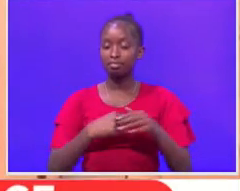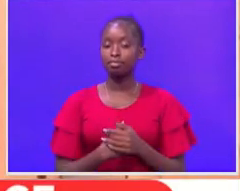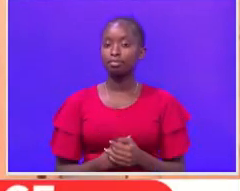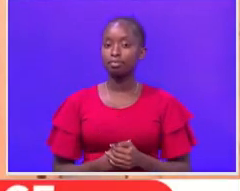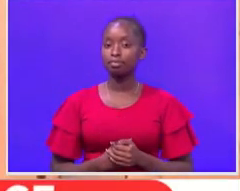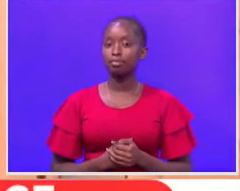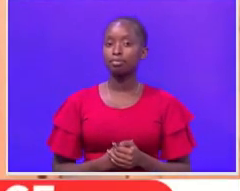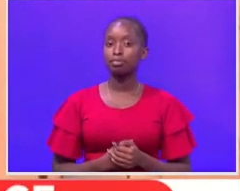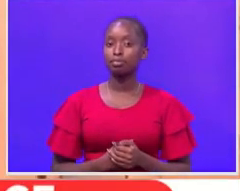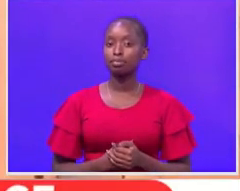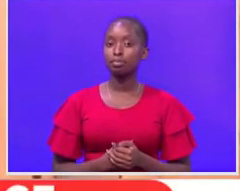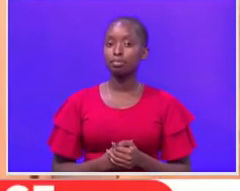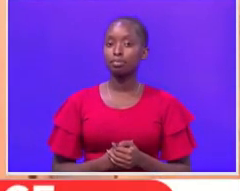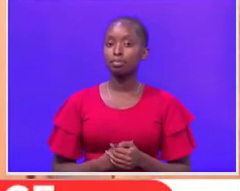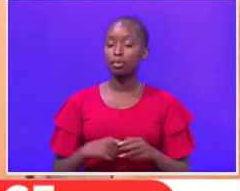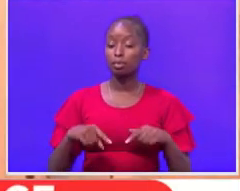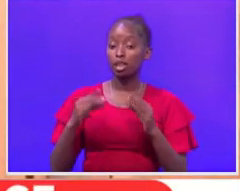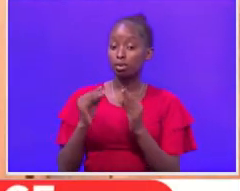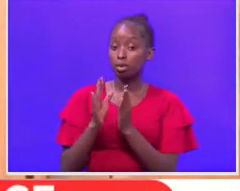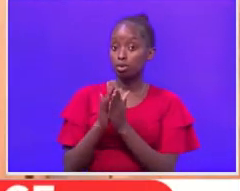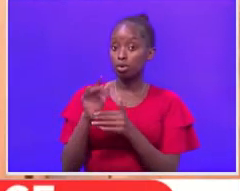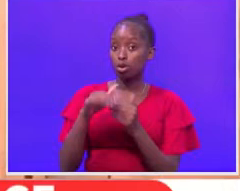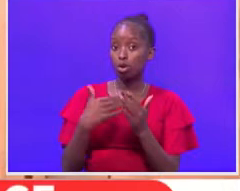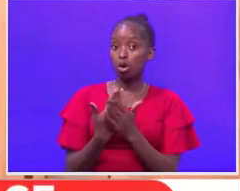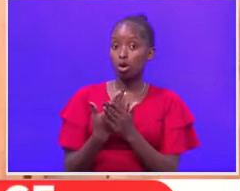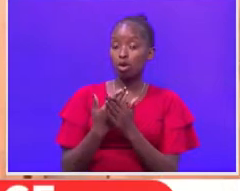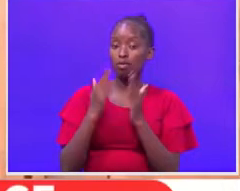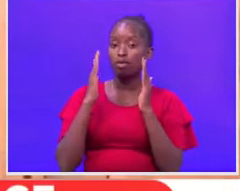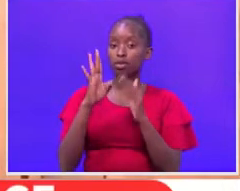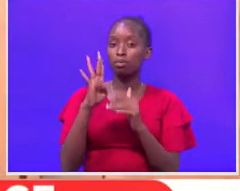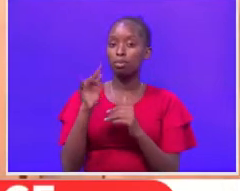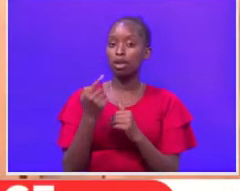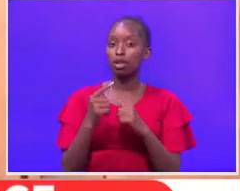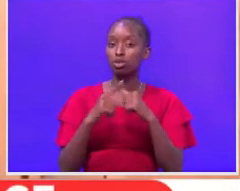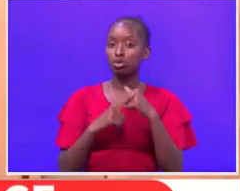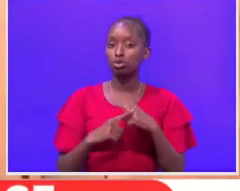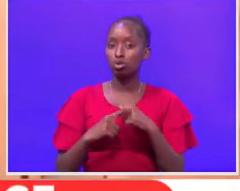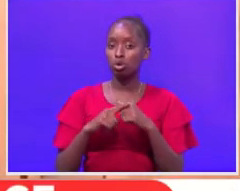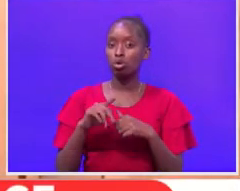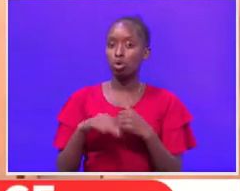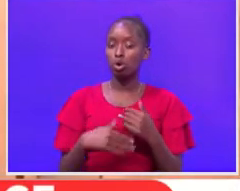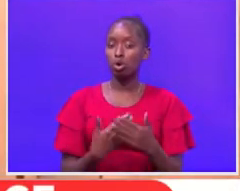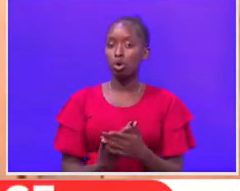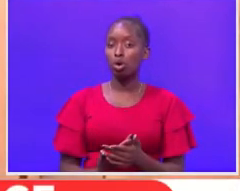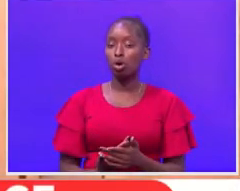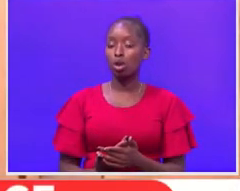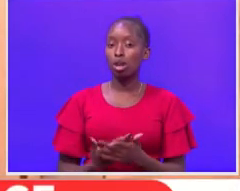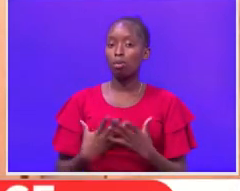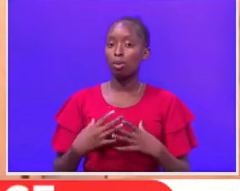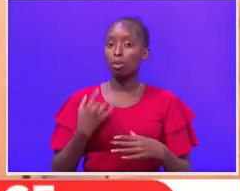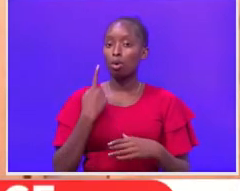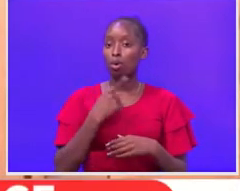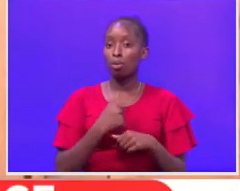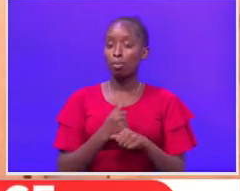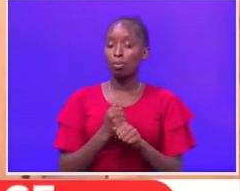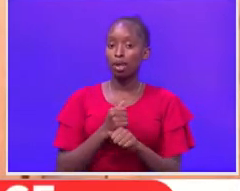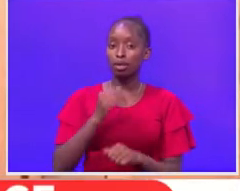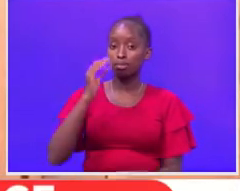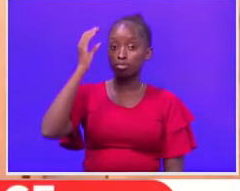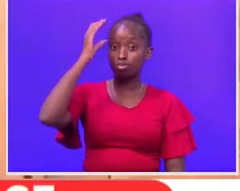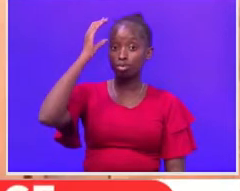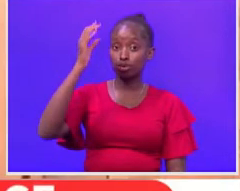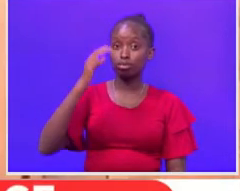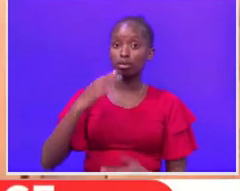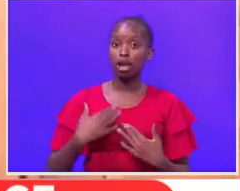from Clegg and the Meta team that by June, all our creators will now have an